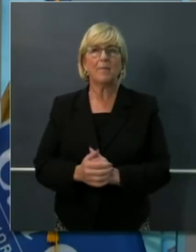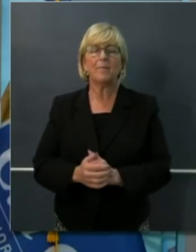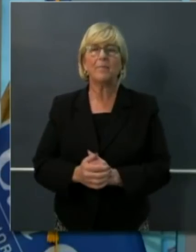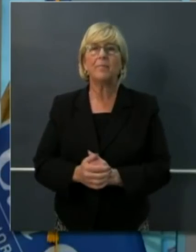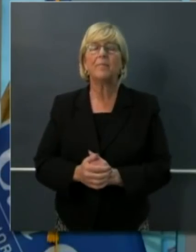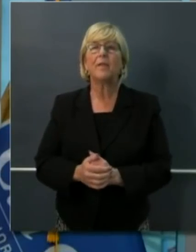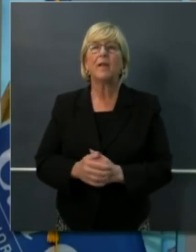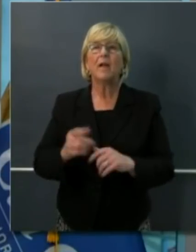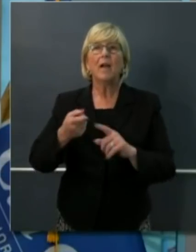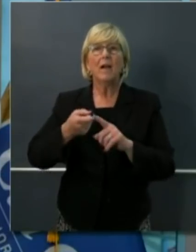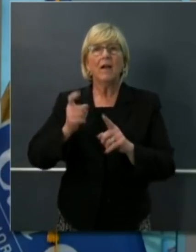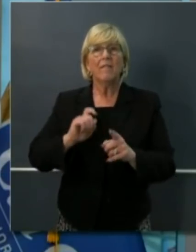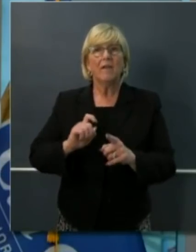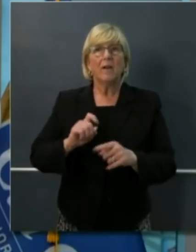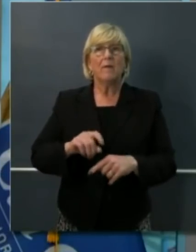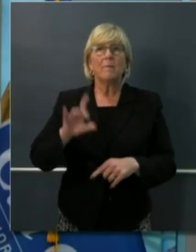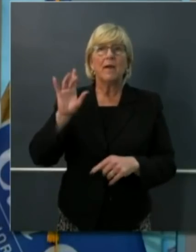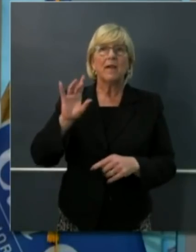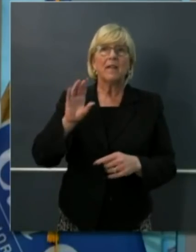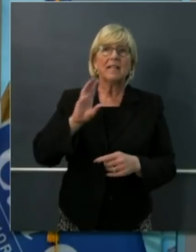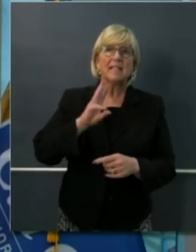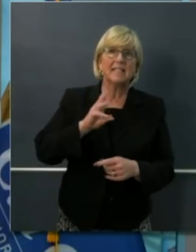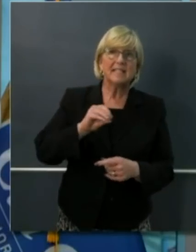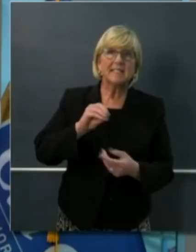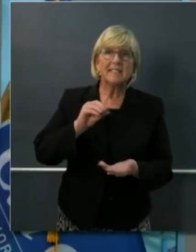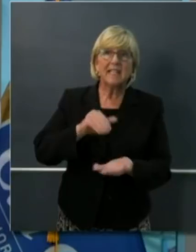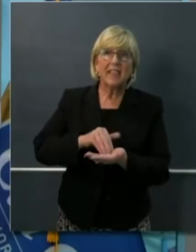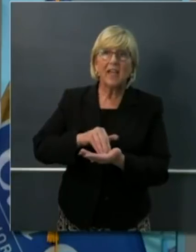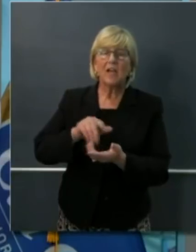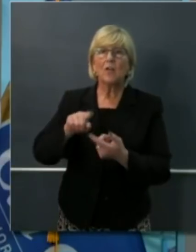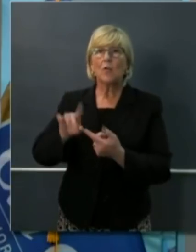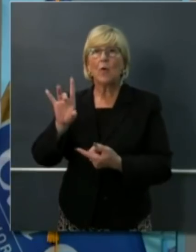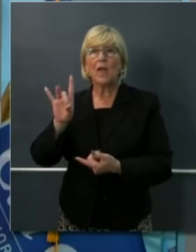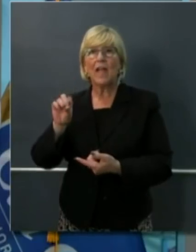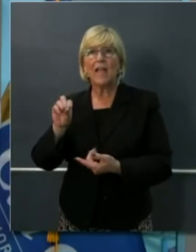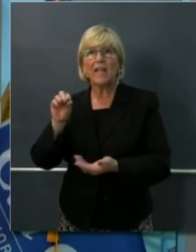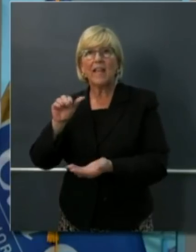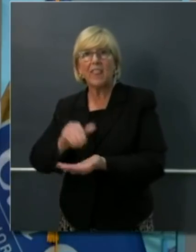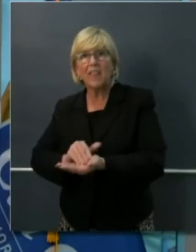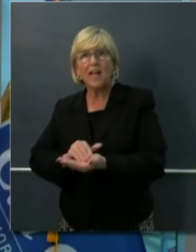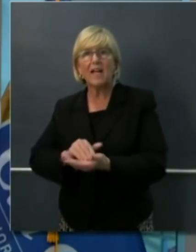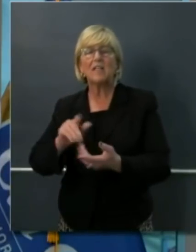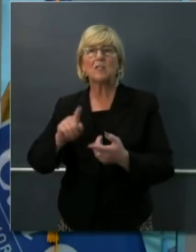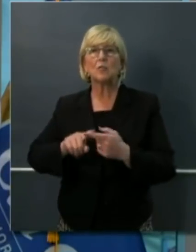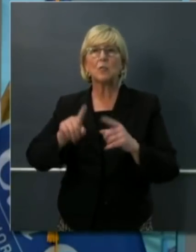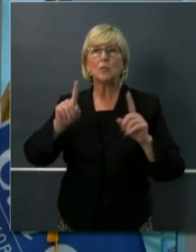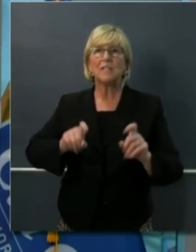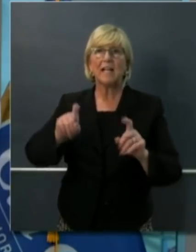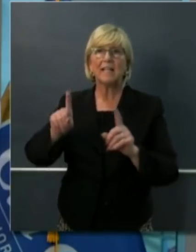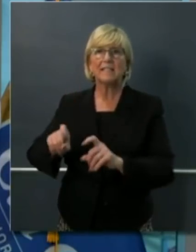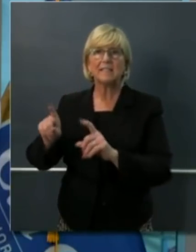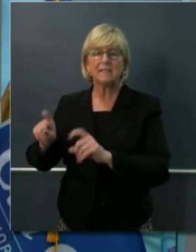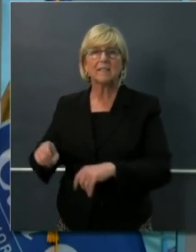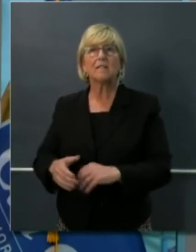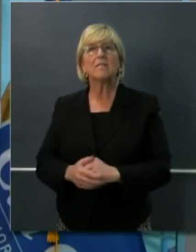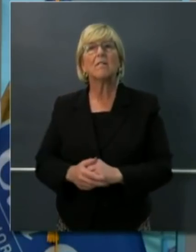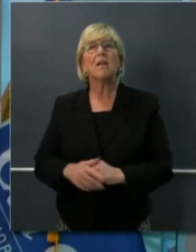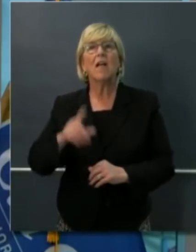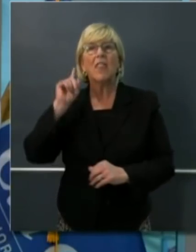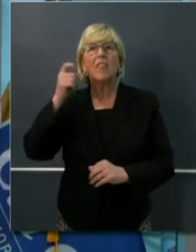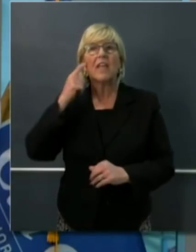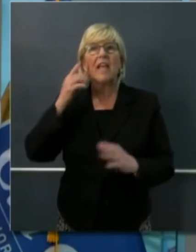get to that number is both through national conversations on a number of tests per 100,000 people. The governor